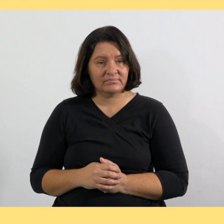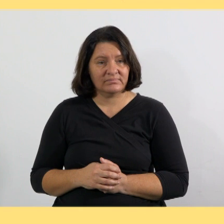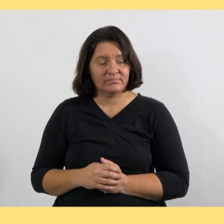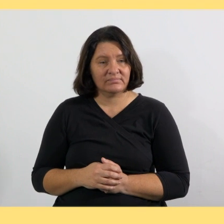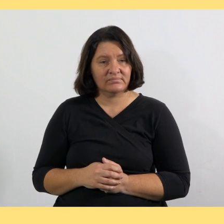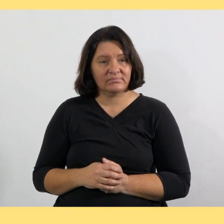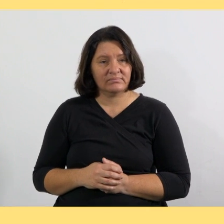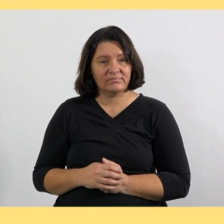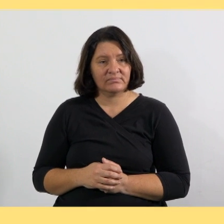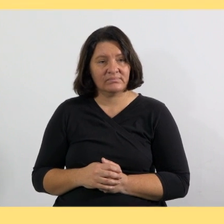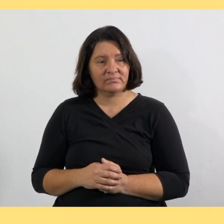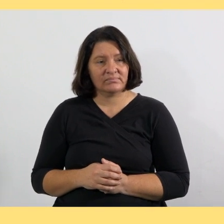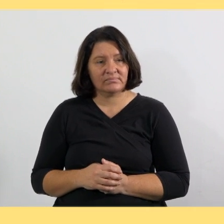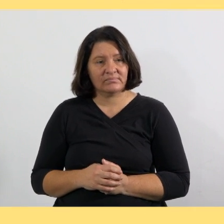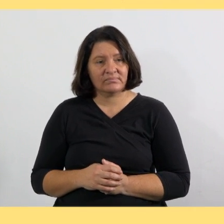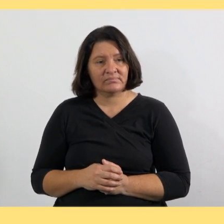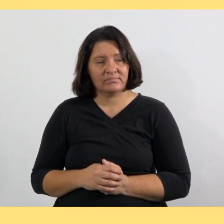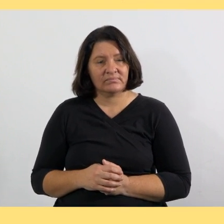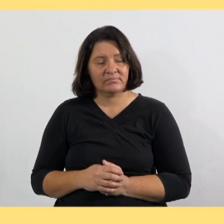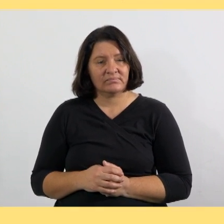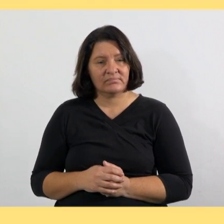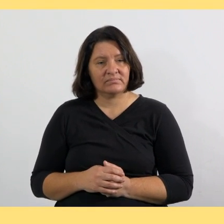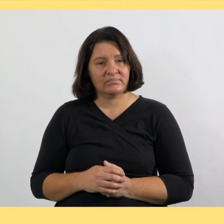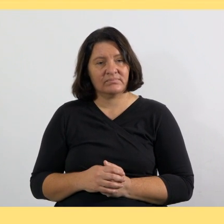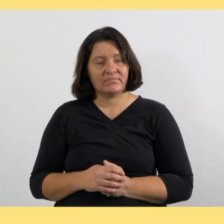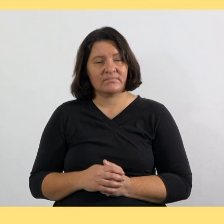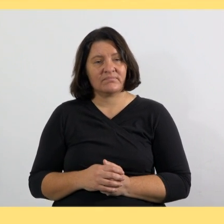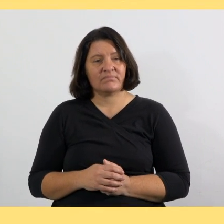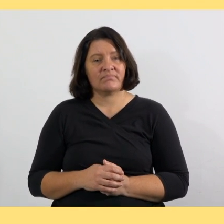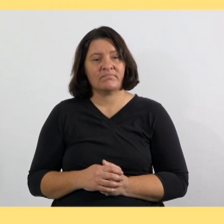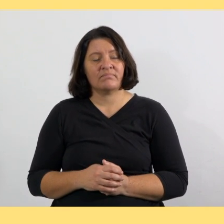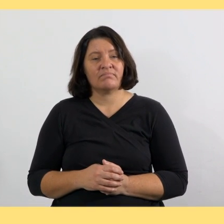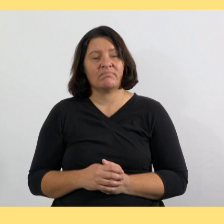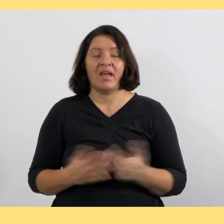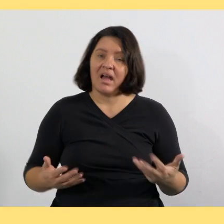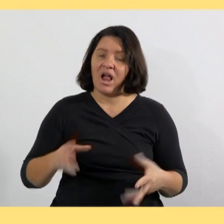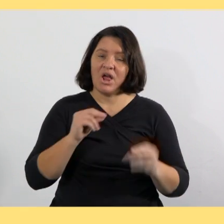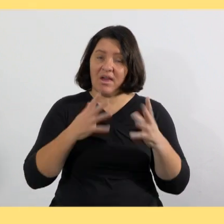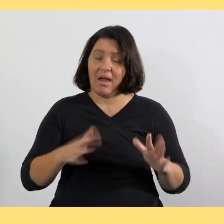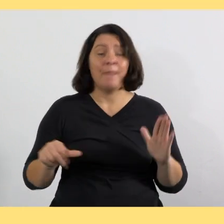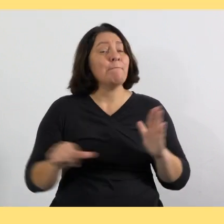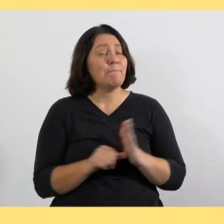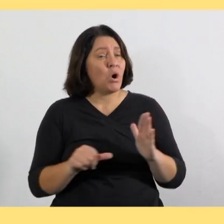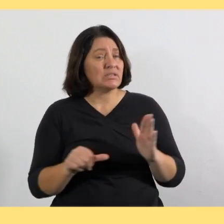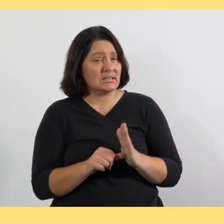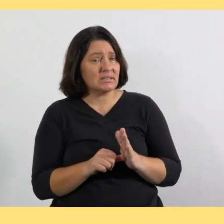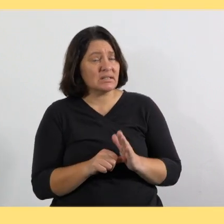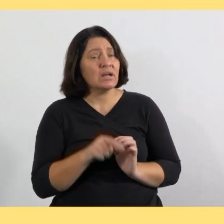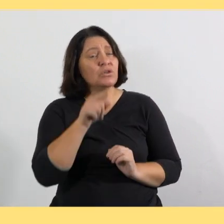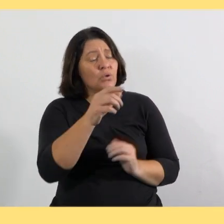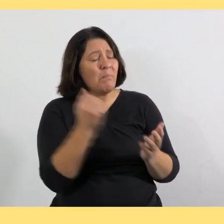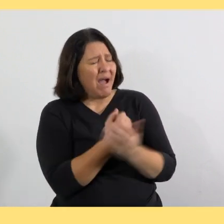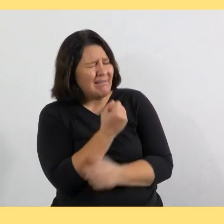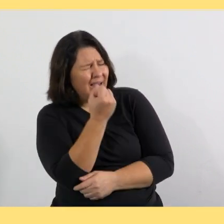my 800 rands. Dear learners, very important that you get to understand these